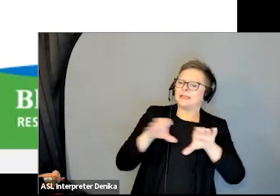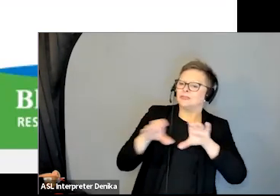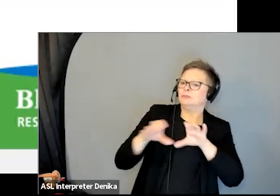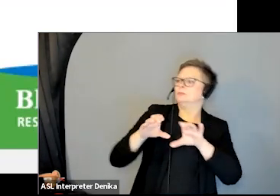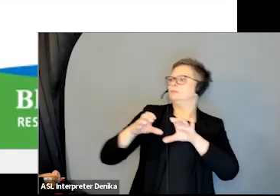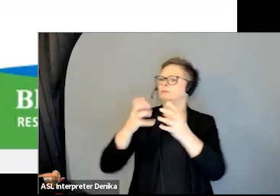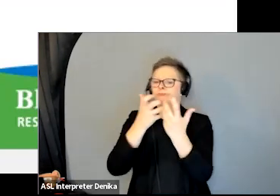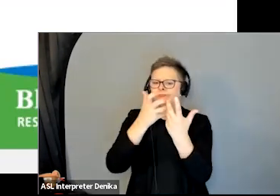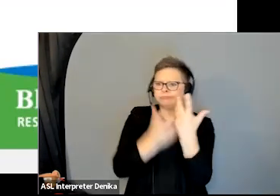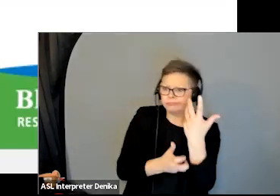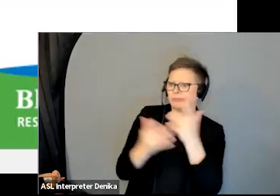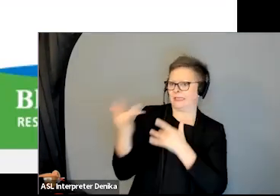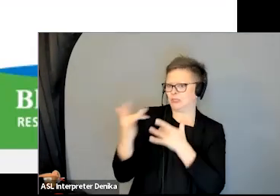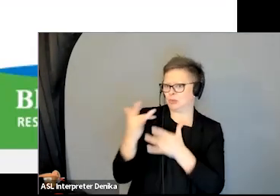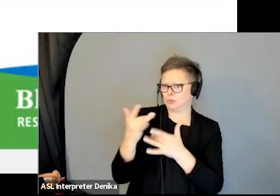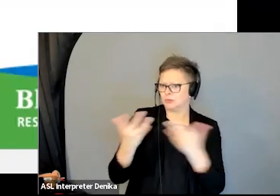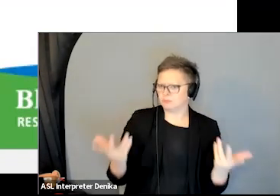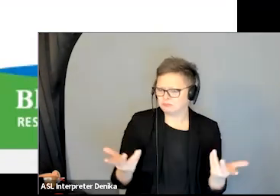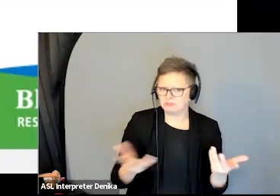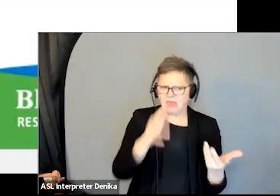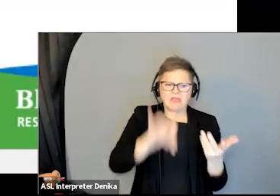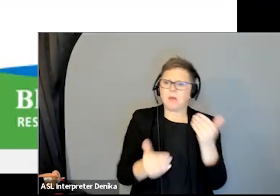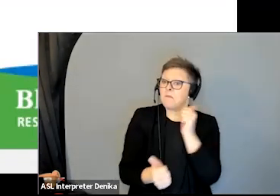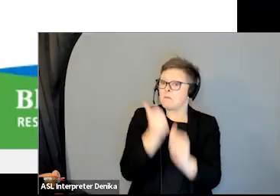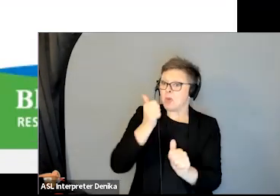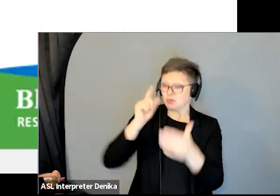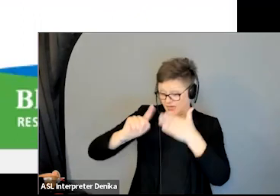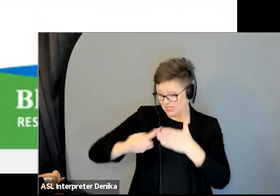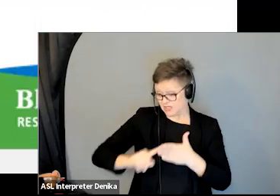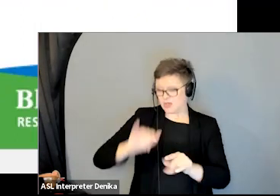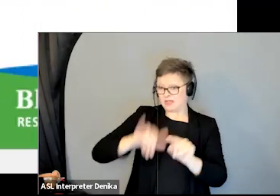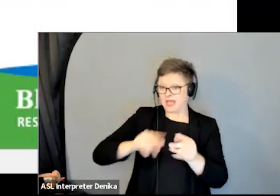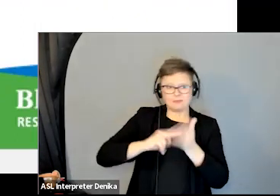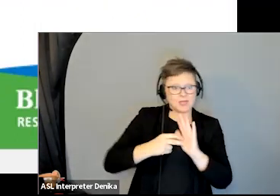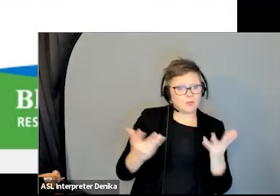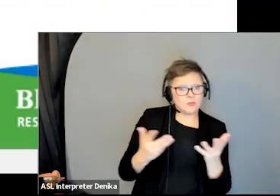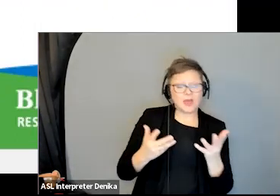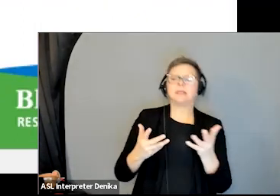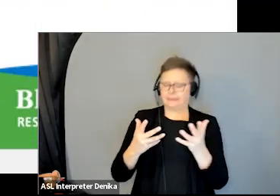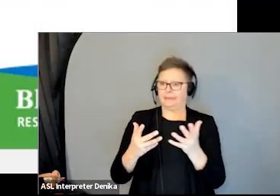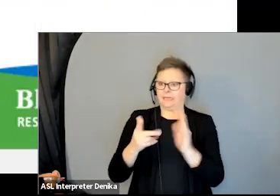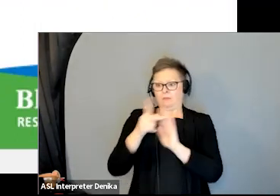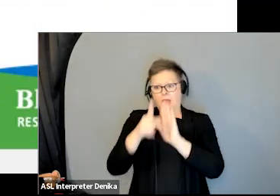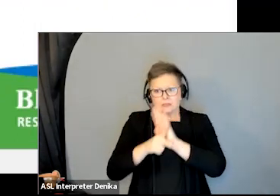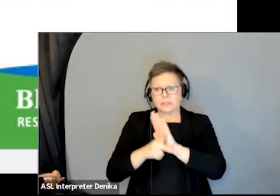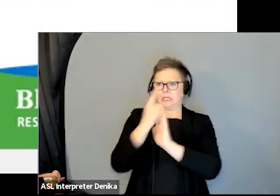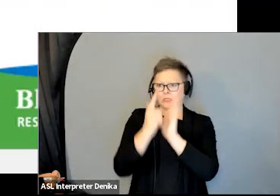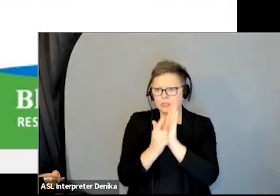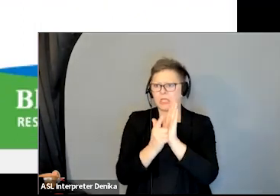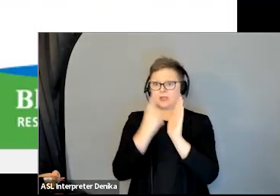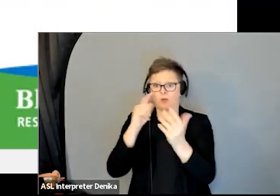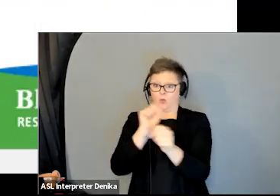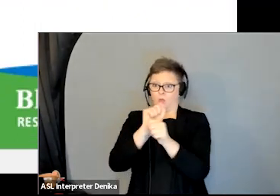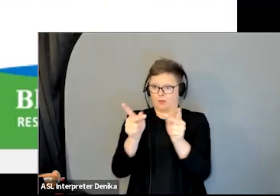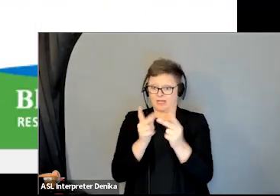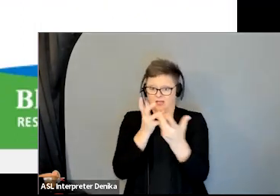pandemic. So most of these studies highlighted the need for revisiting current legislation and policies on workplace